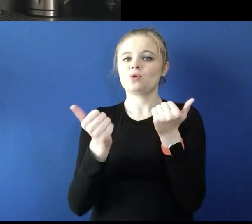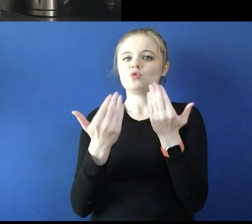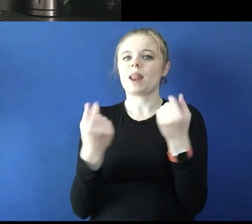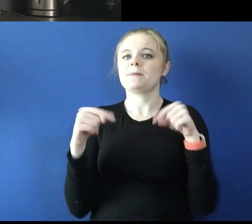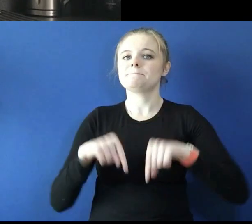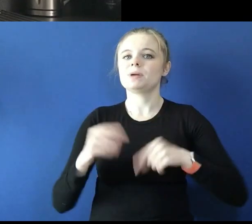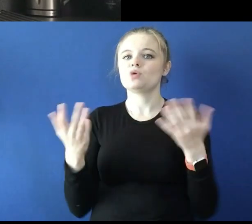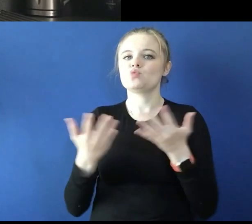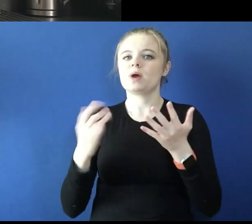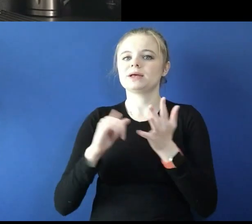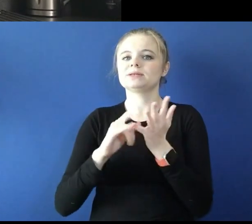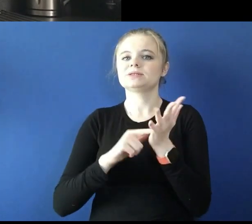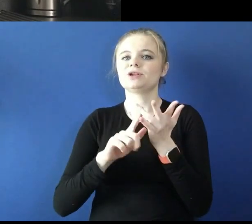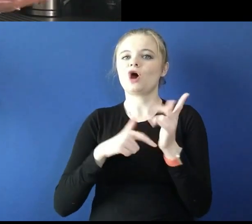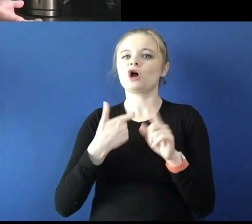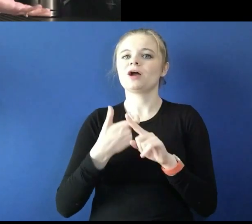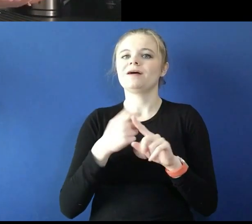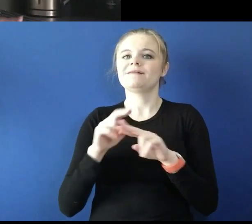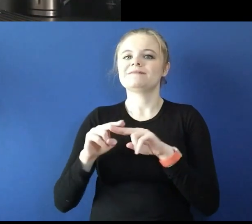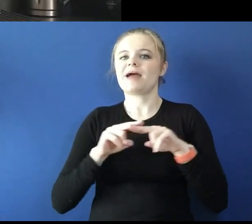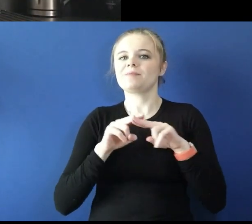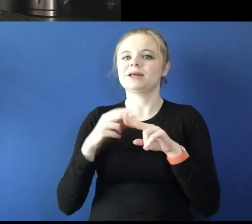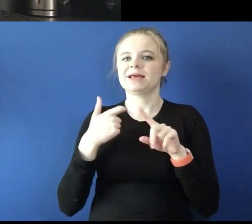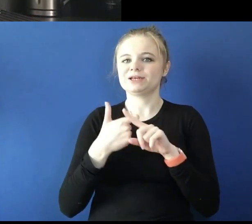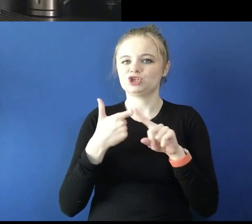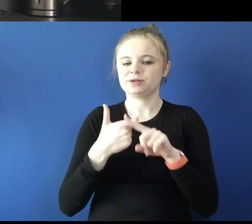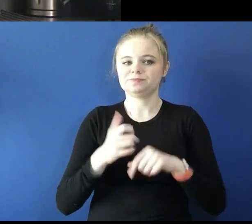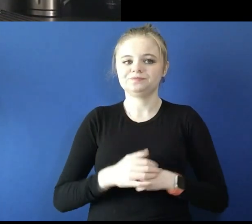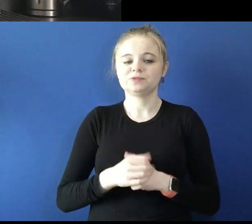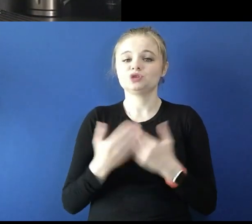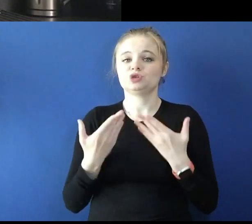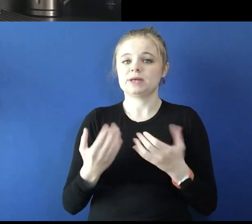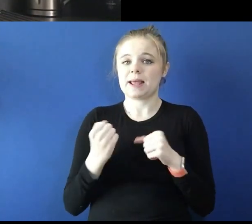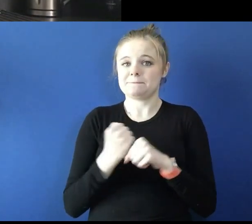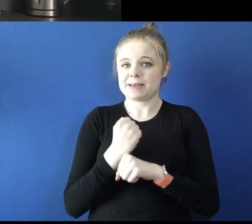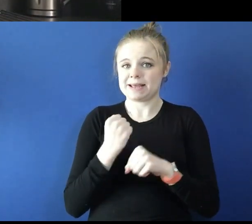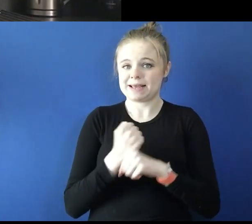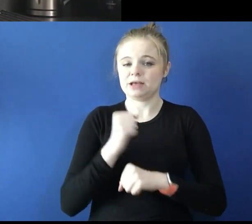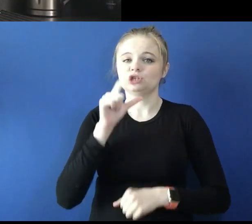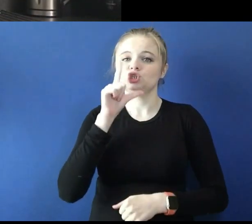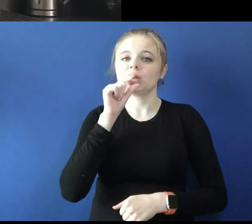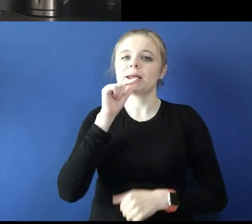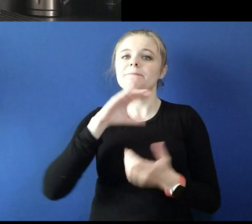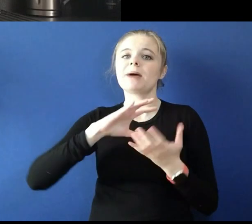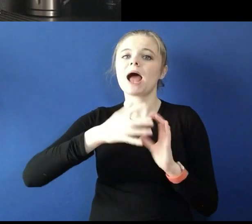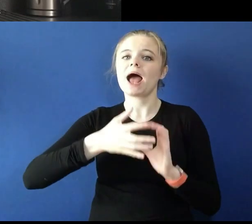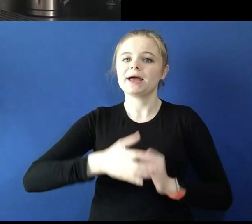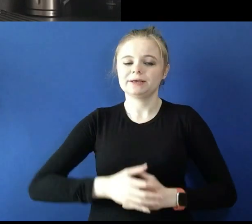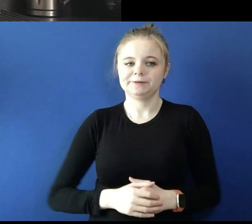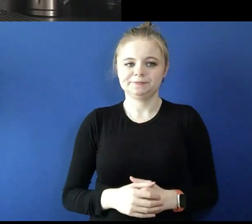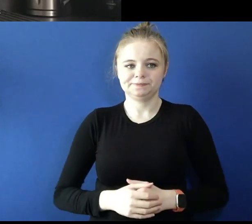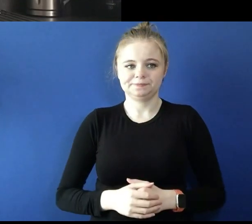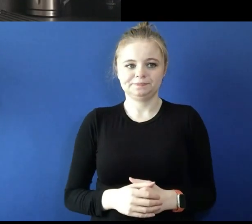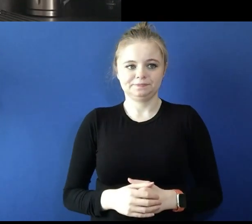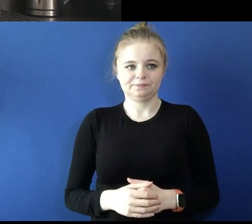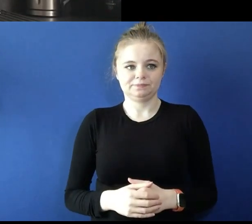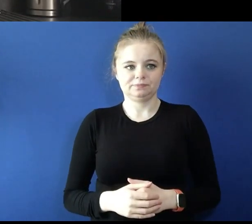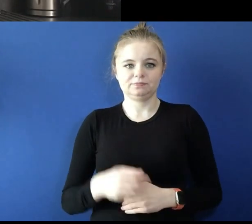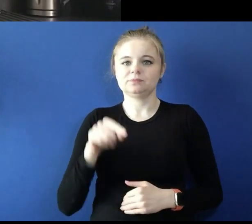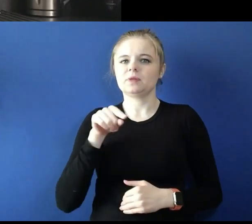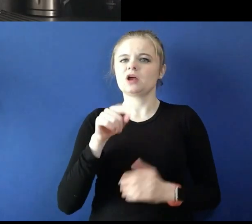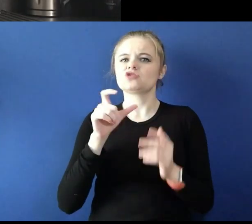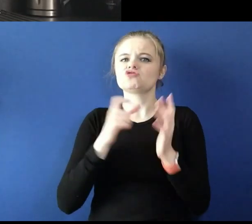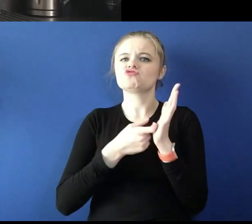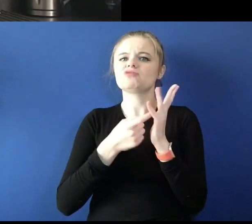Hello and welcome to the Stock's Kitchen. Today we are going to make a chicken pie, but not